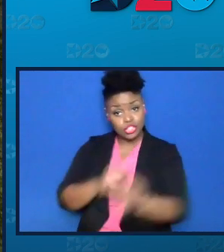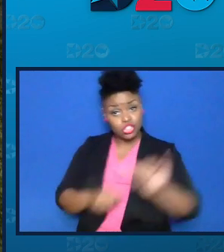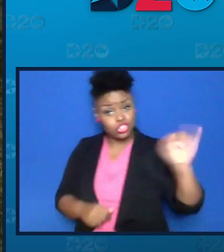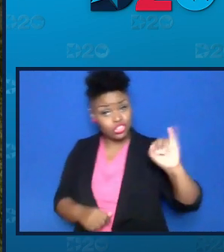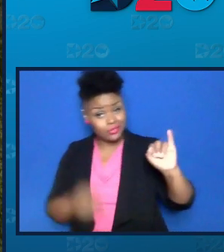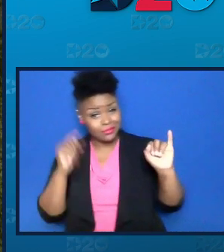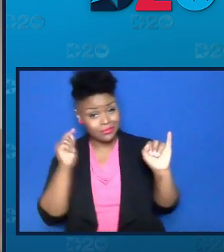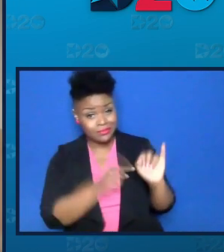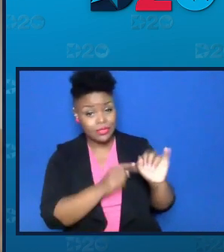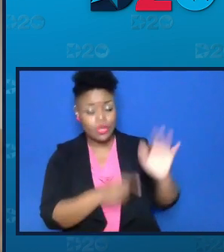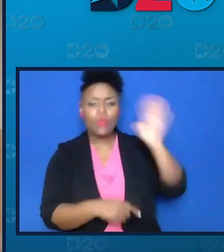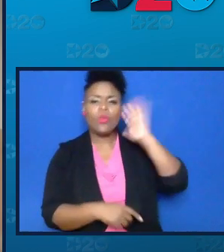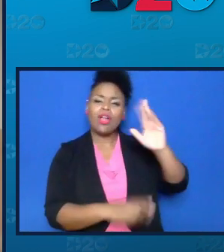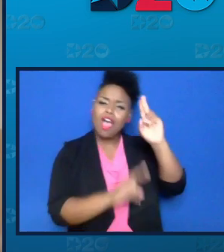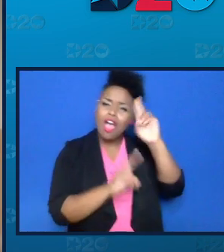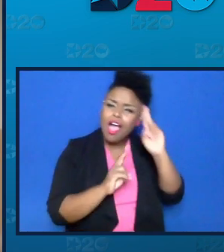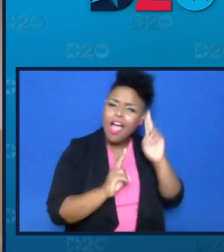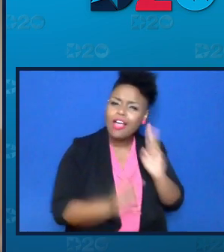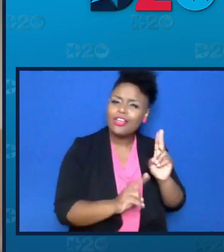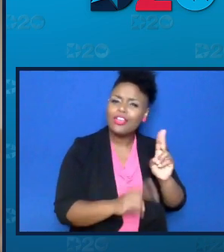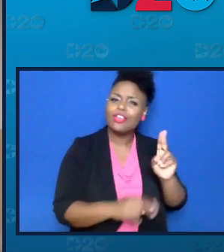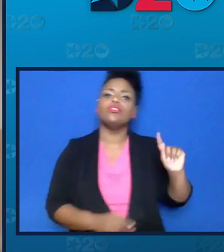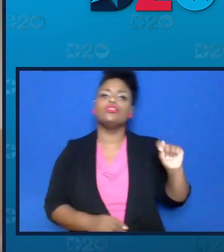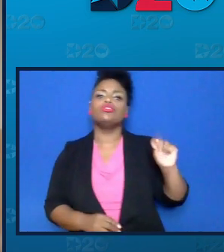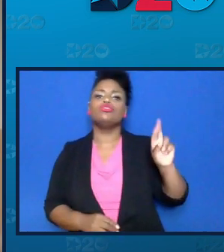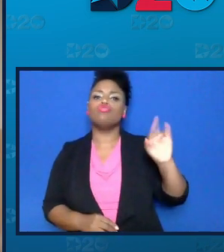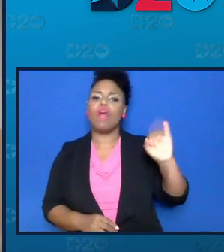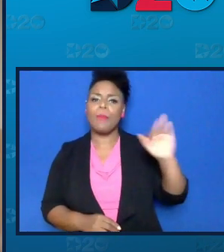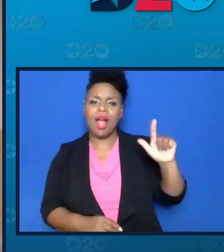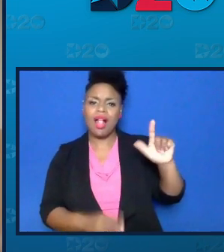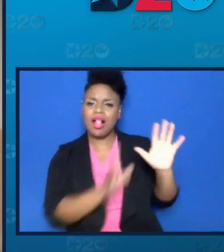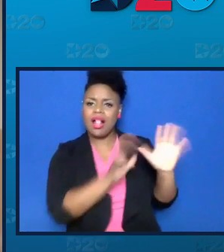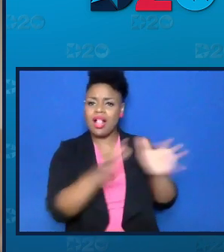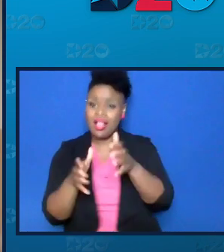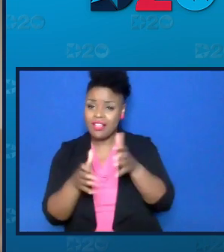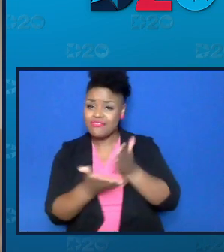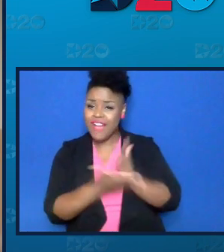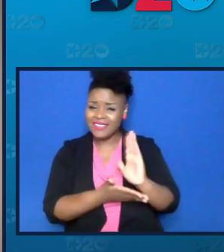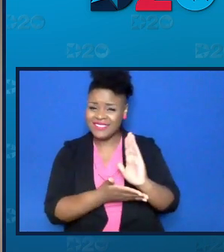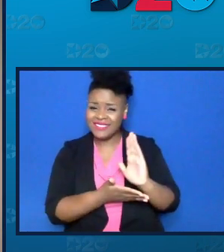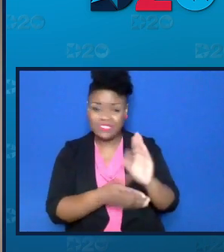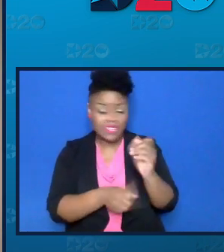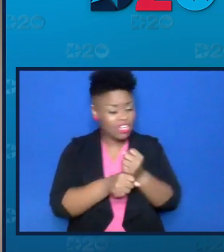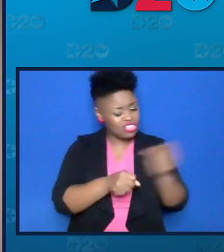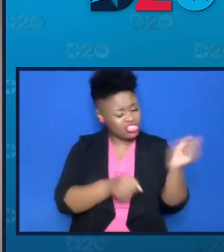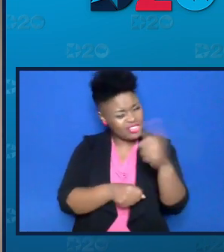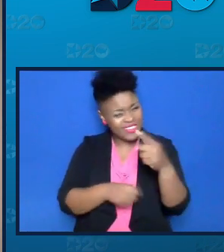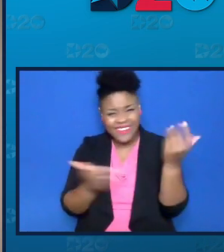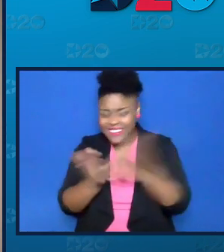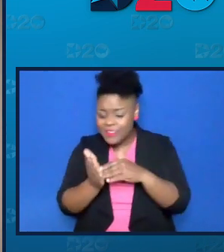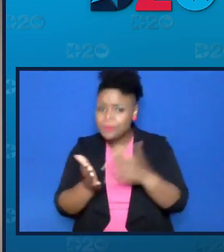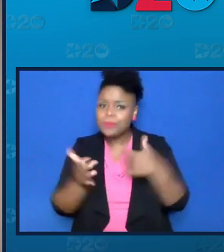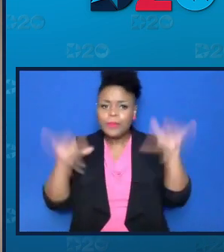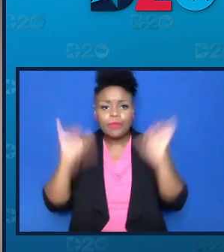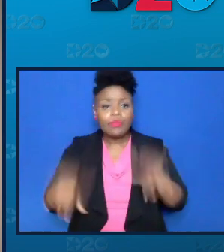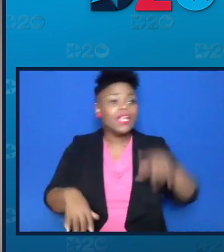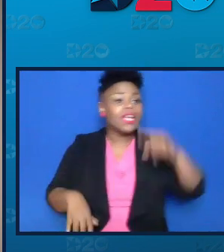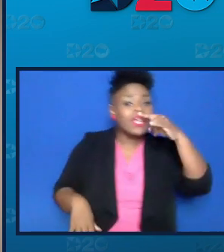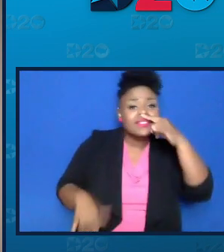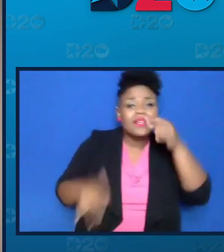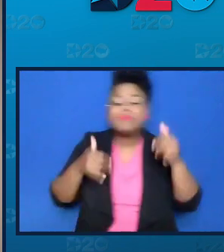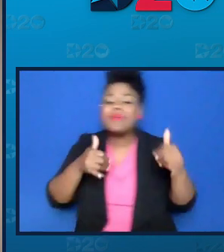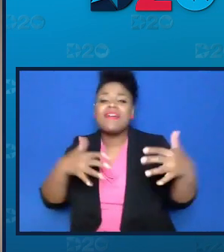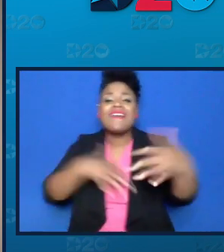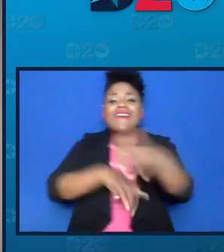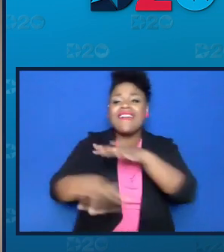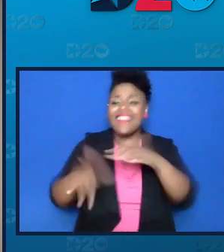tribal sovereignty. A year from now, I want to see the kids playing on the playground. I take pride in my job and helping